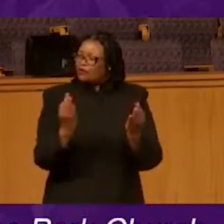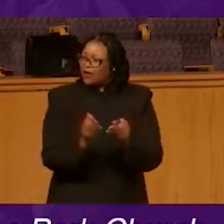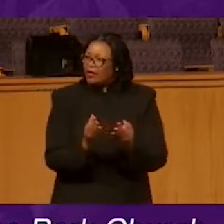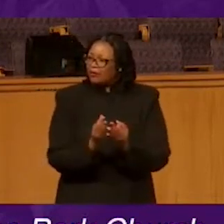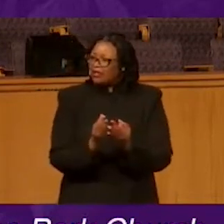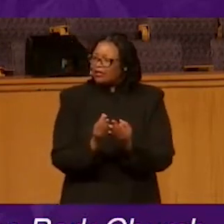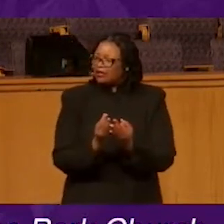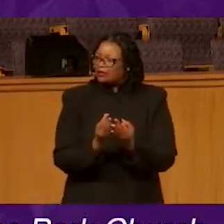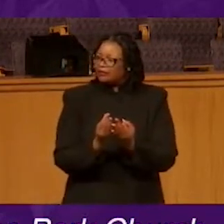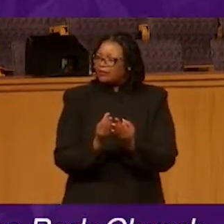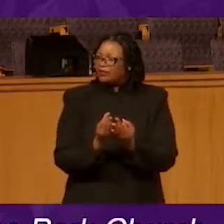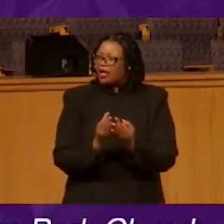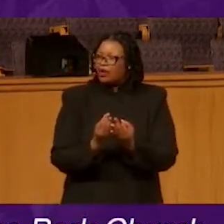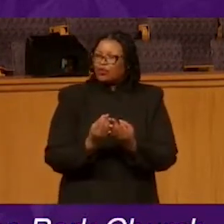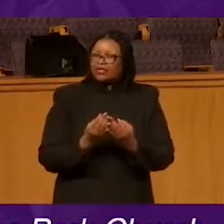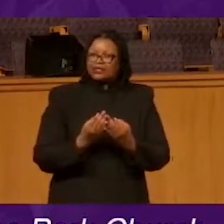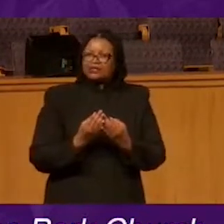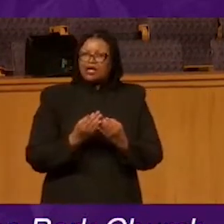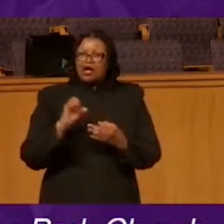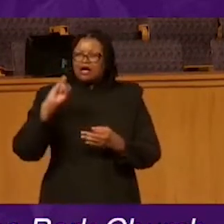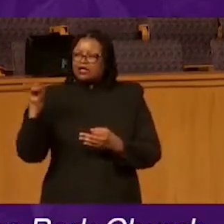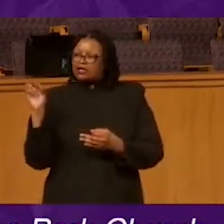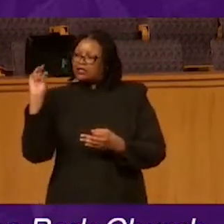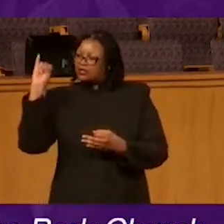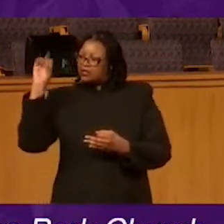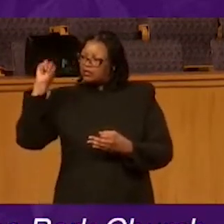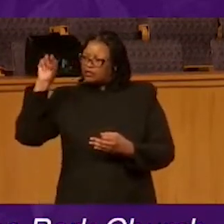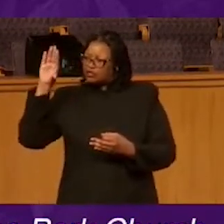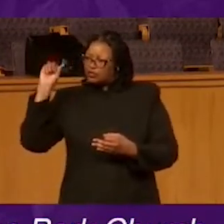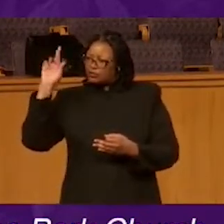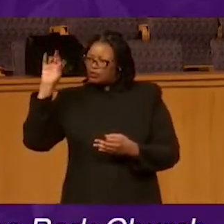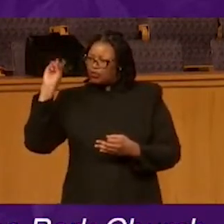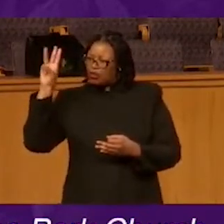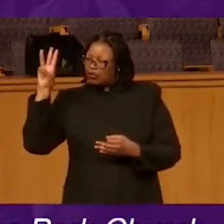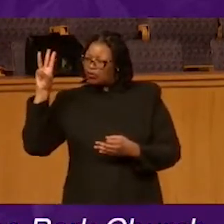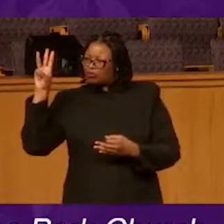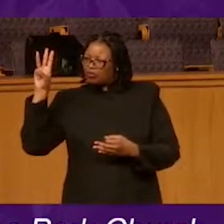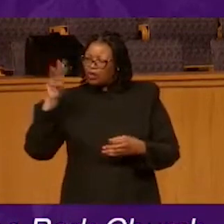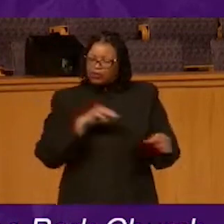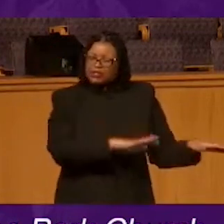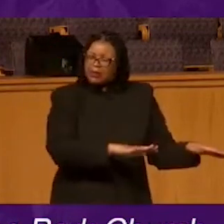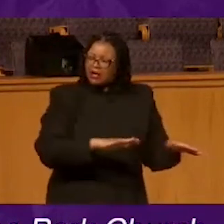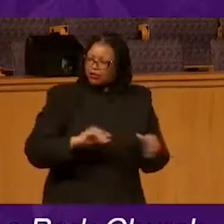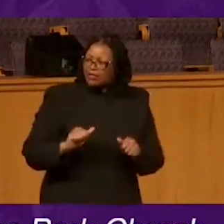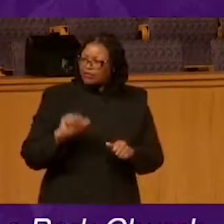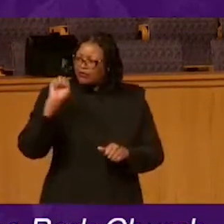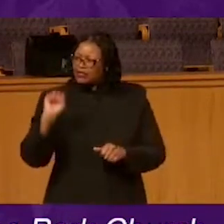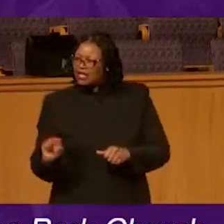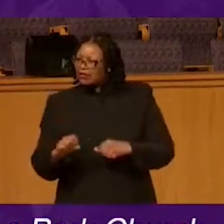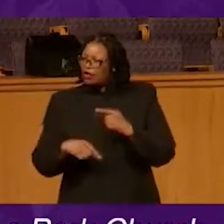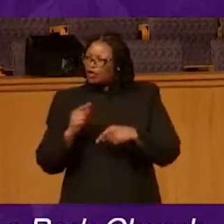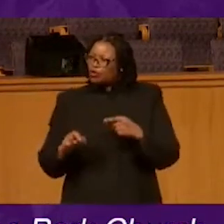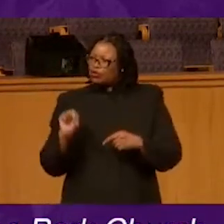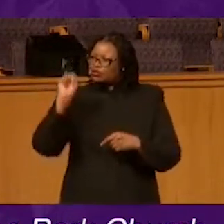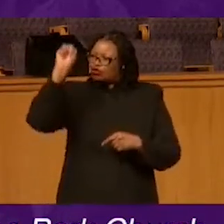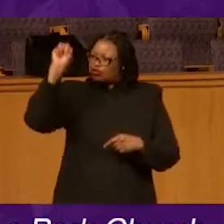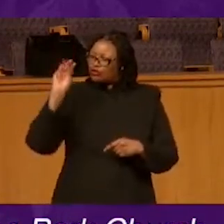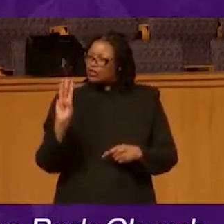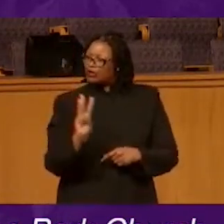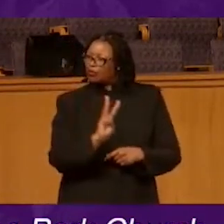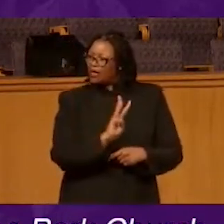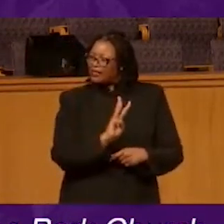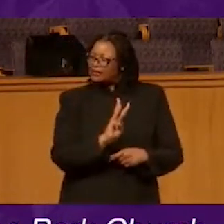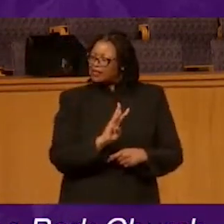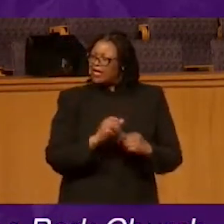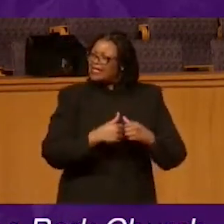descendants. When the onslaught of Jim Crow prompted the great migration from the south going northward and westward that